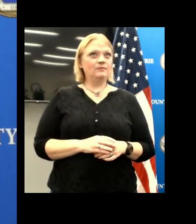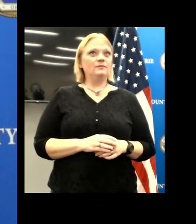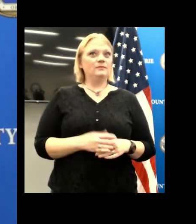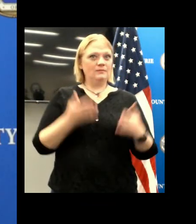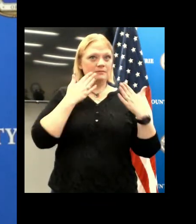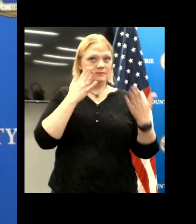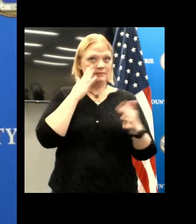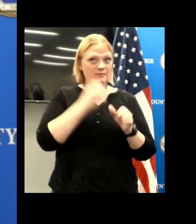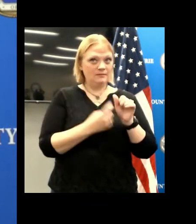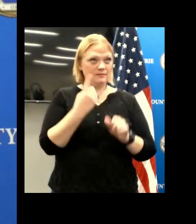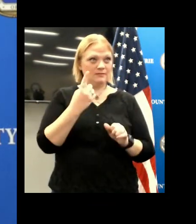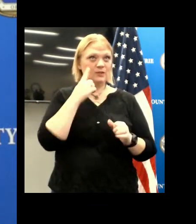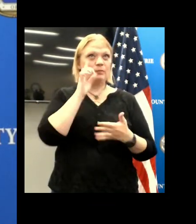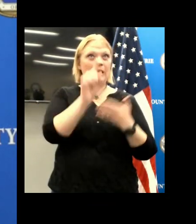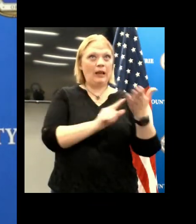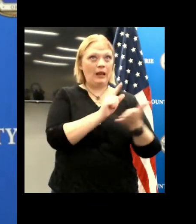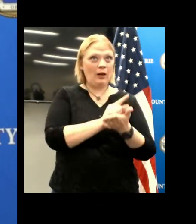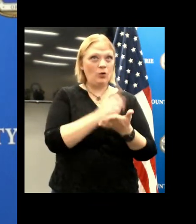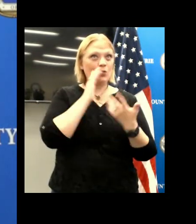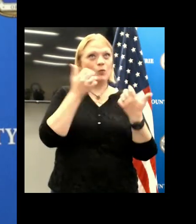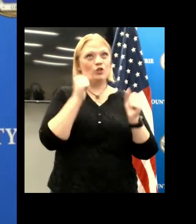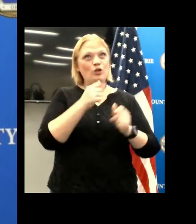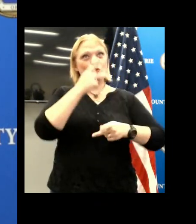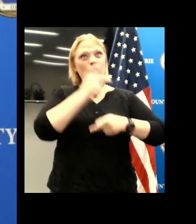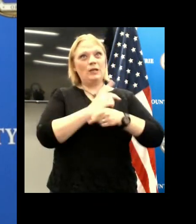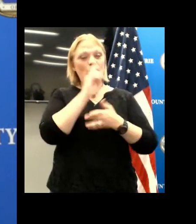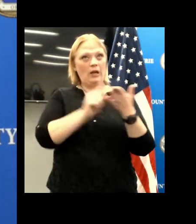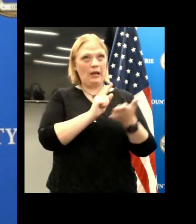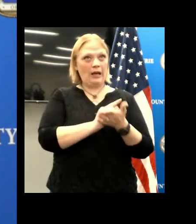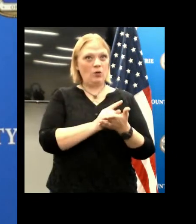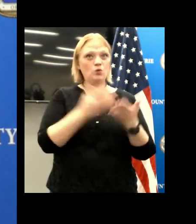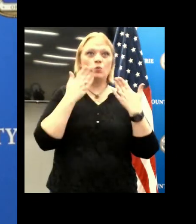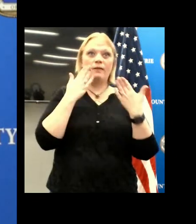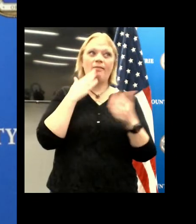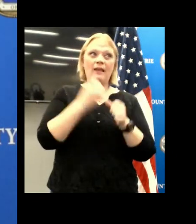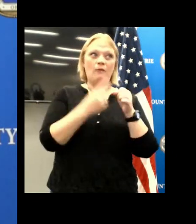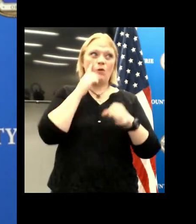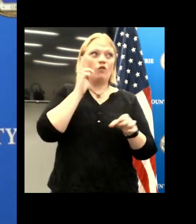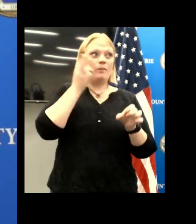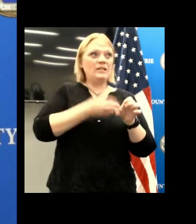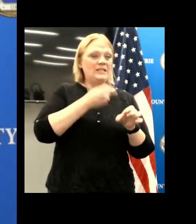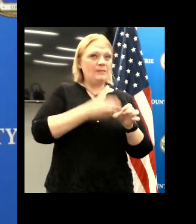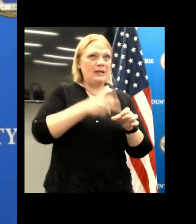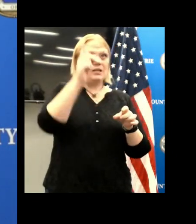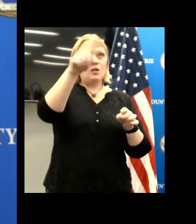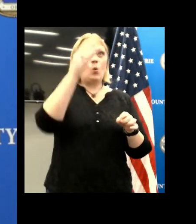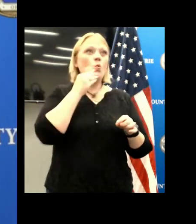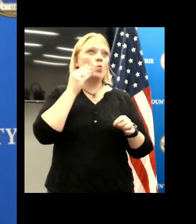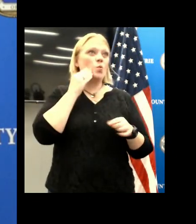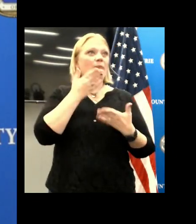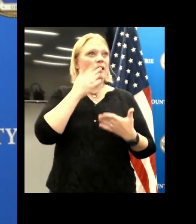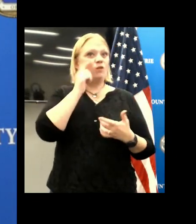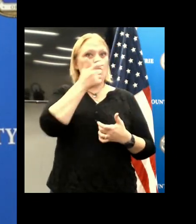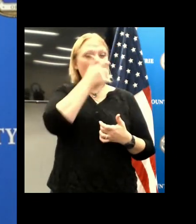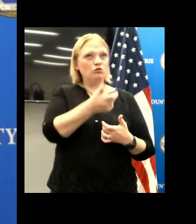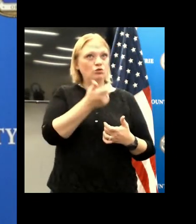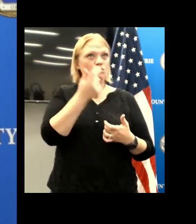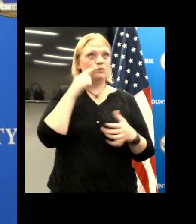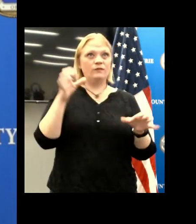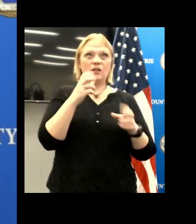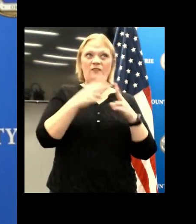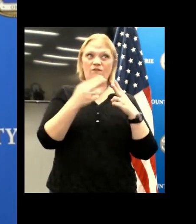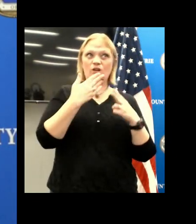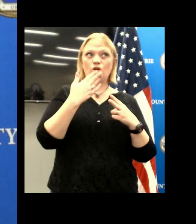Thank you, everyone. It's been an hour, and we try to keep these to an hour, so I thank everyone for their participation, those at home for watching. We've done a very good